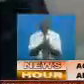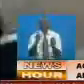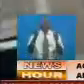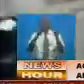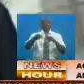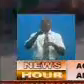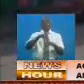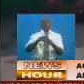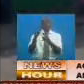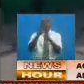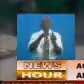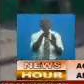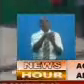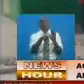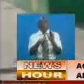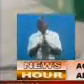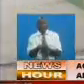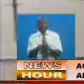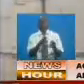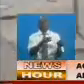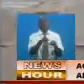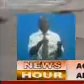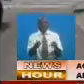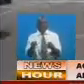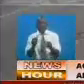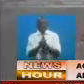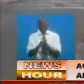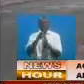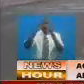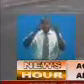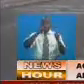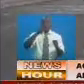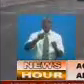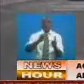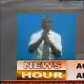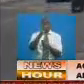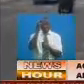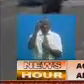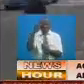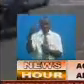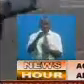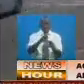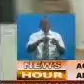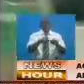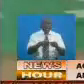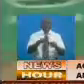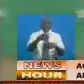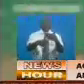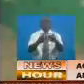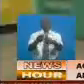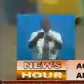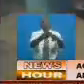a national urban policy framework, an action plan in which he directed the local government ministry to start the process